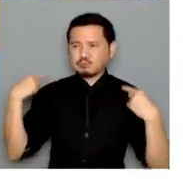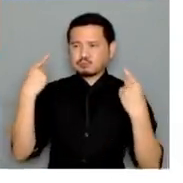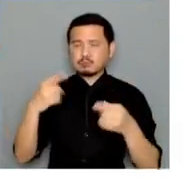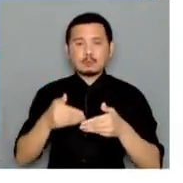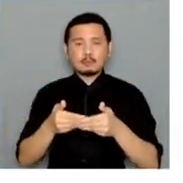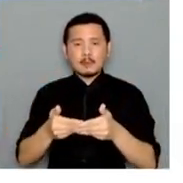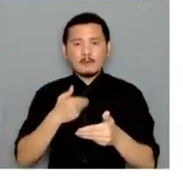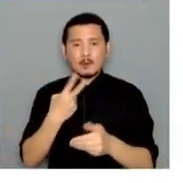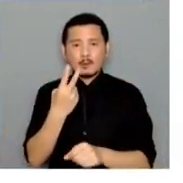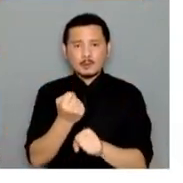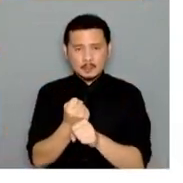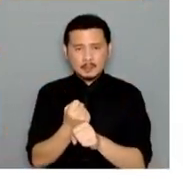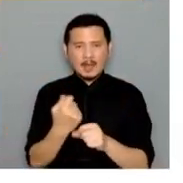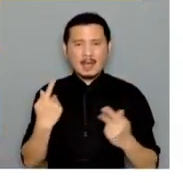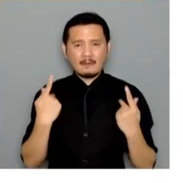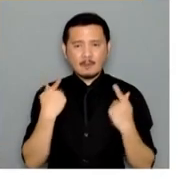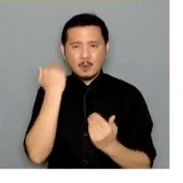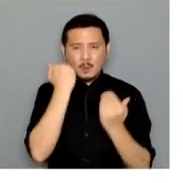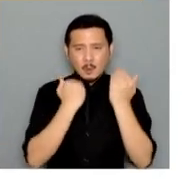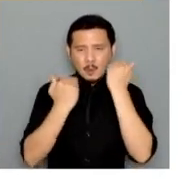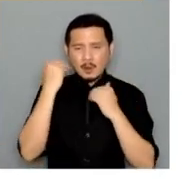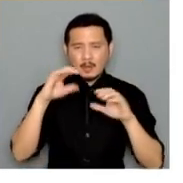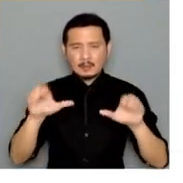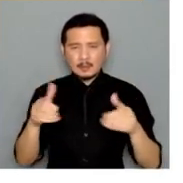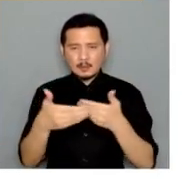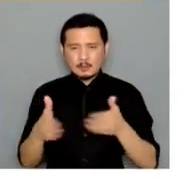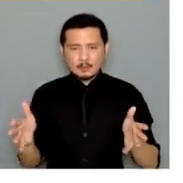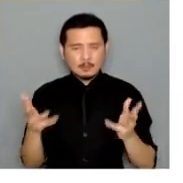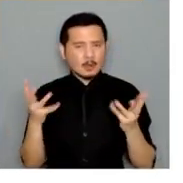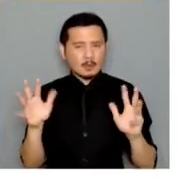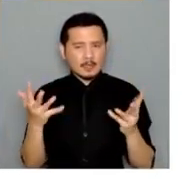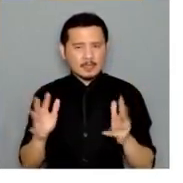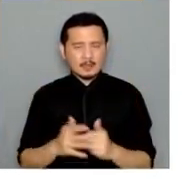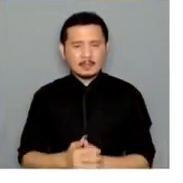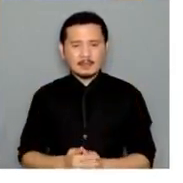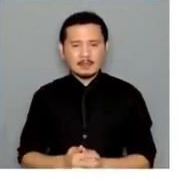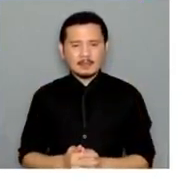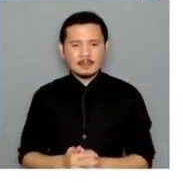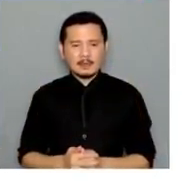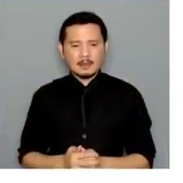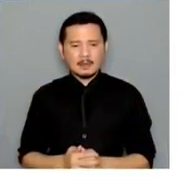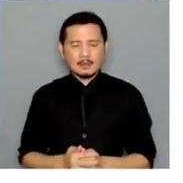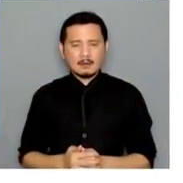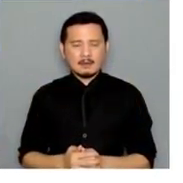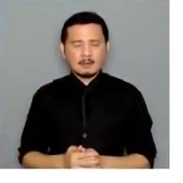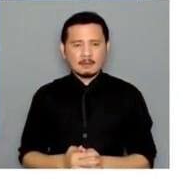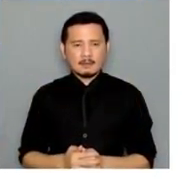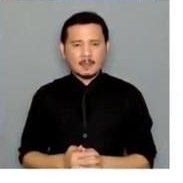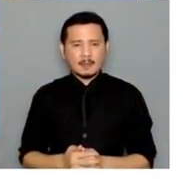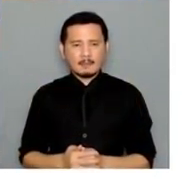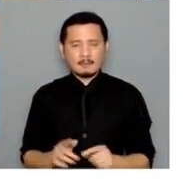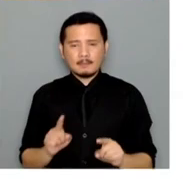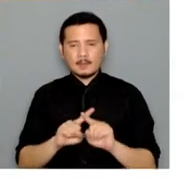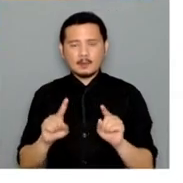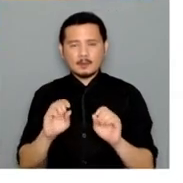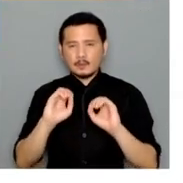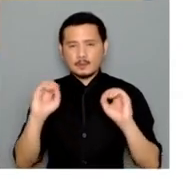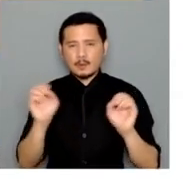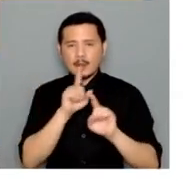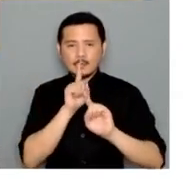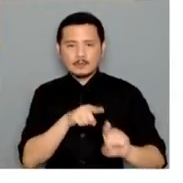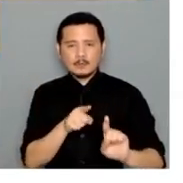are shortage of classrooms already. But up until now, we still do not get an answer from the